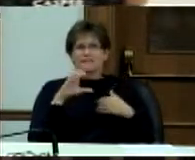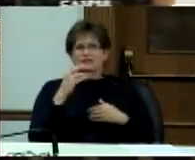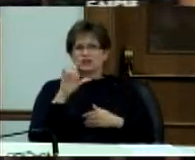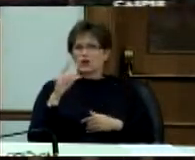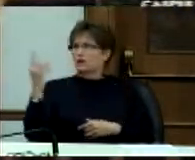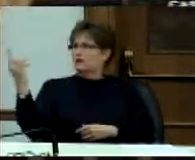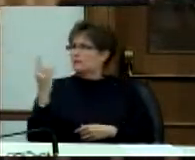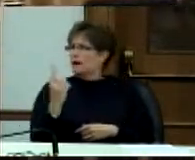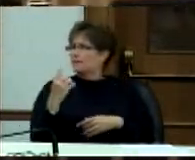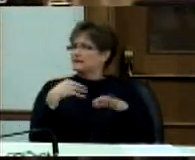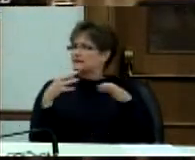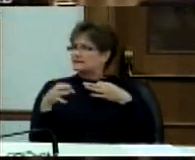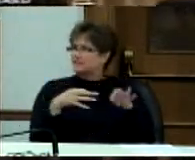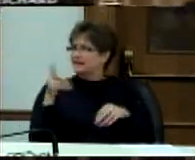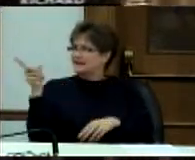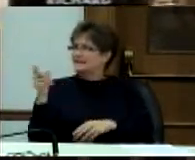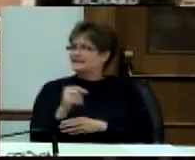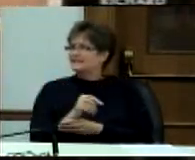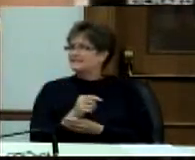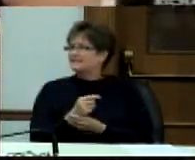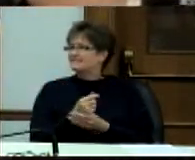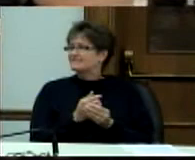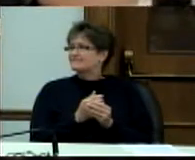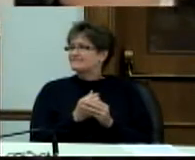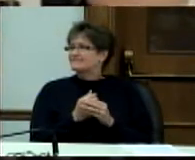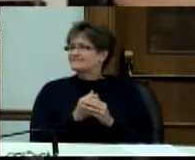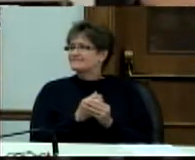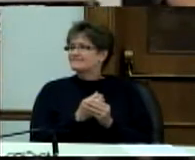mind, I think I'll have Cheryl approach this one.